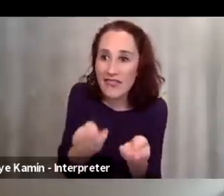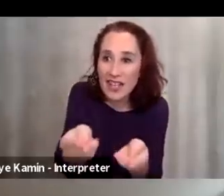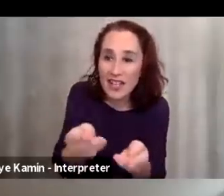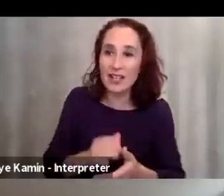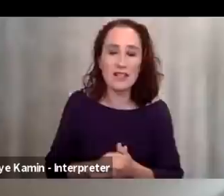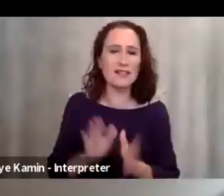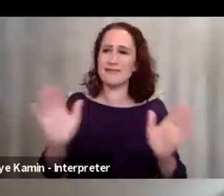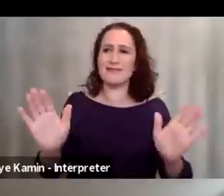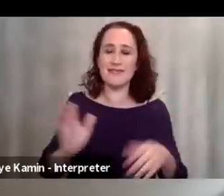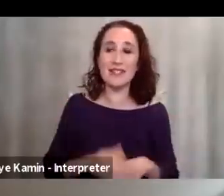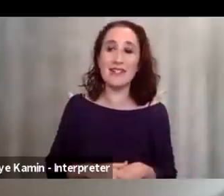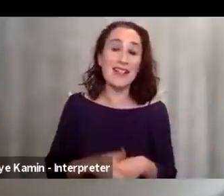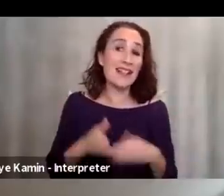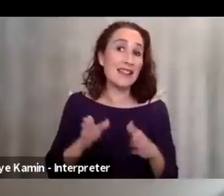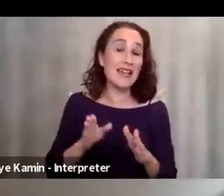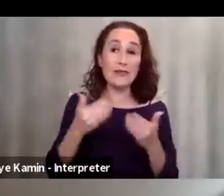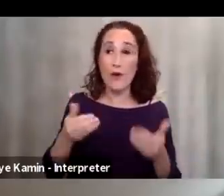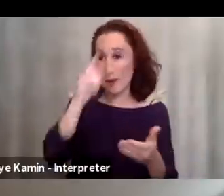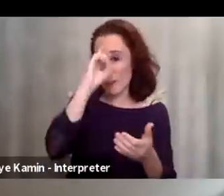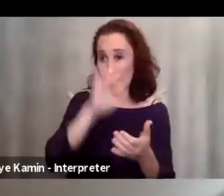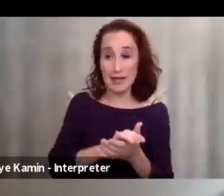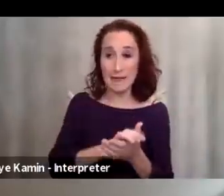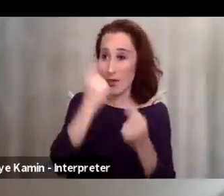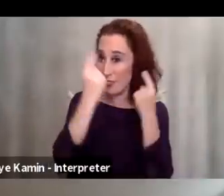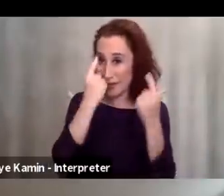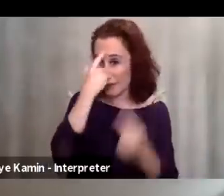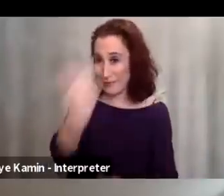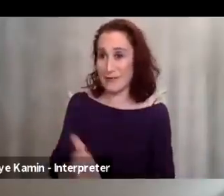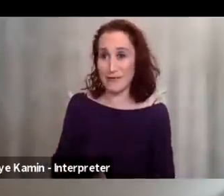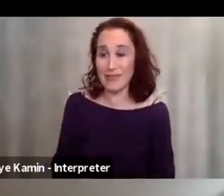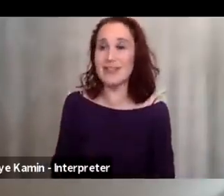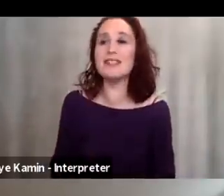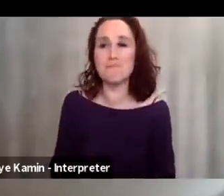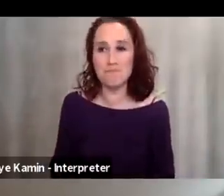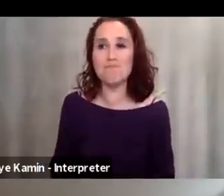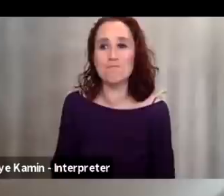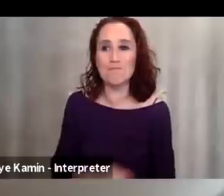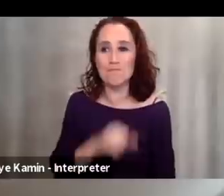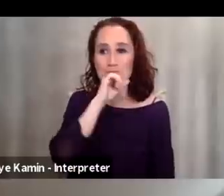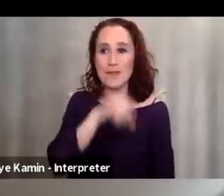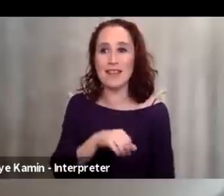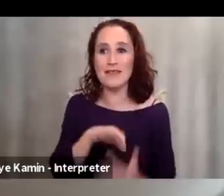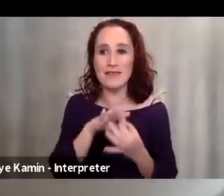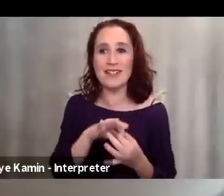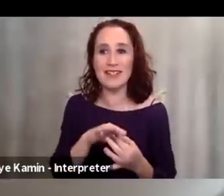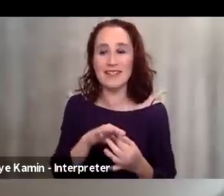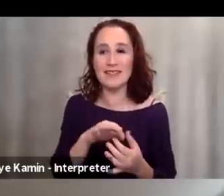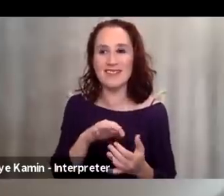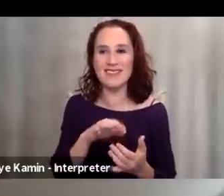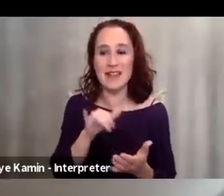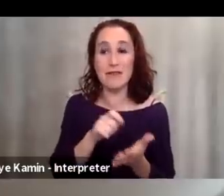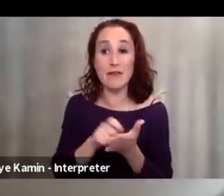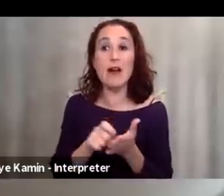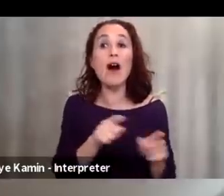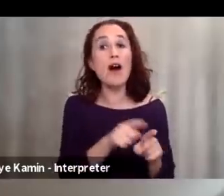you to have a certain thought or belief. And that is something that I really love about her writing. But I